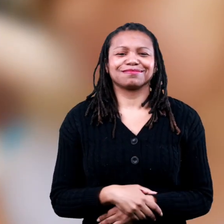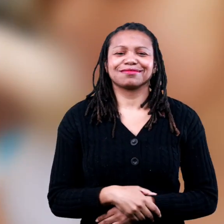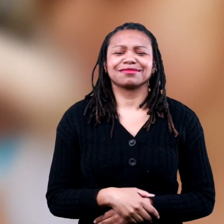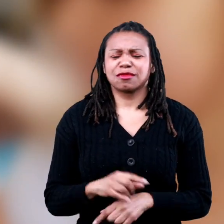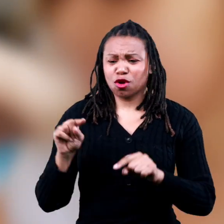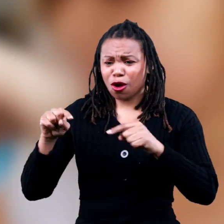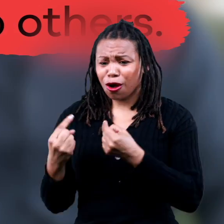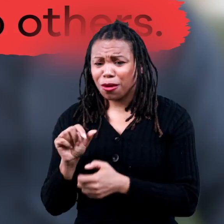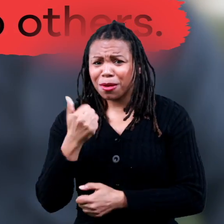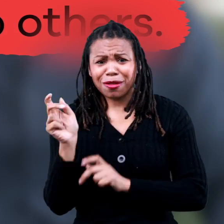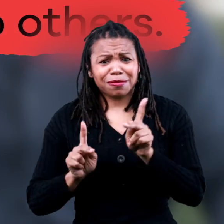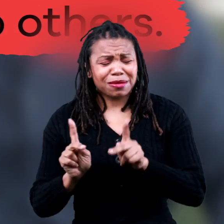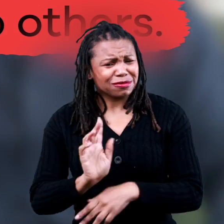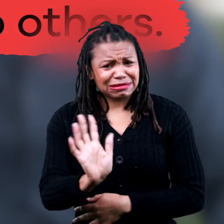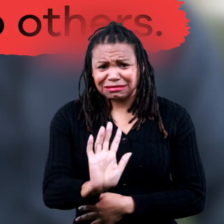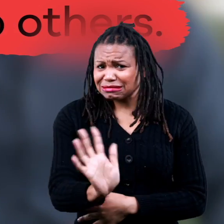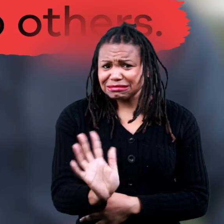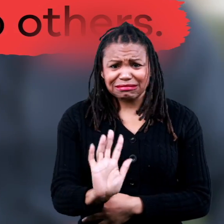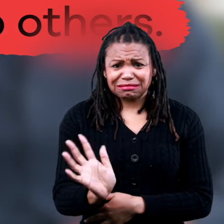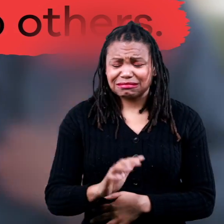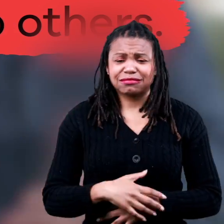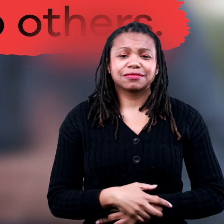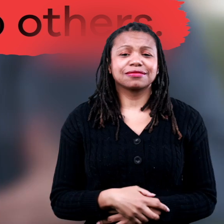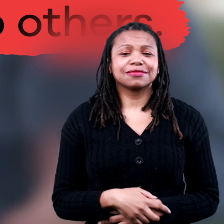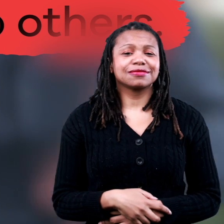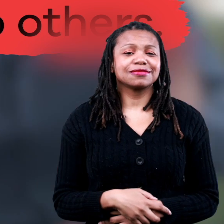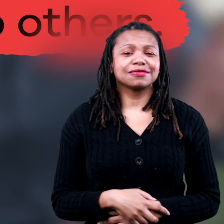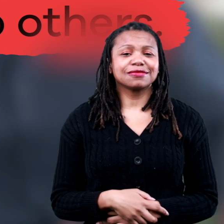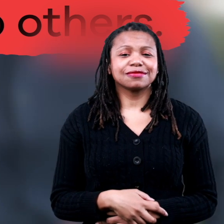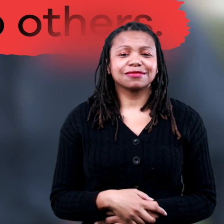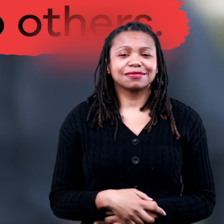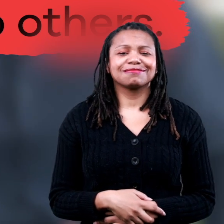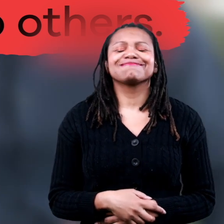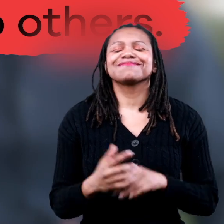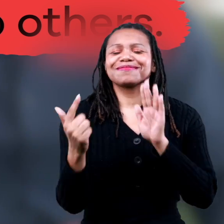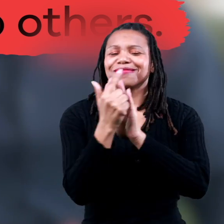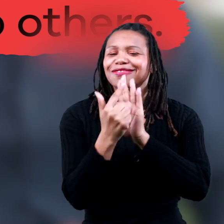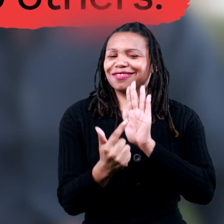Rule. Do not cause harm to others.